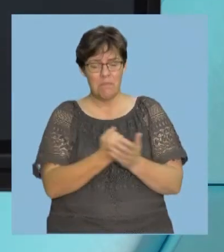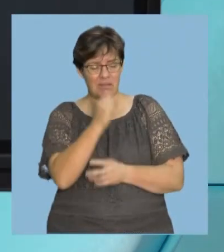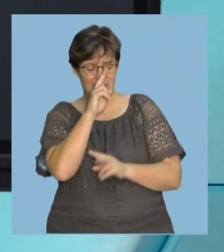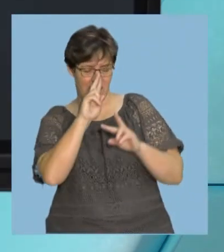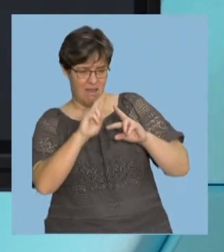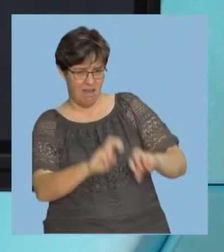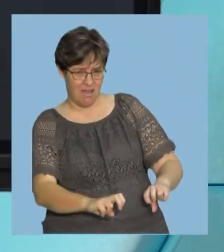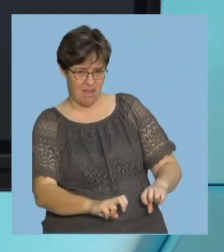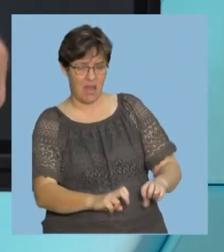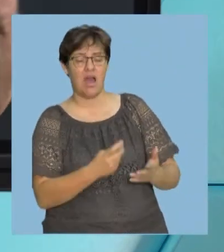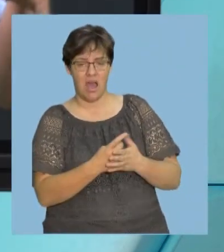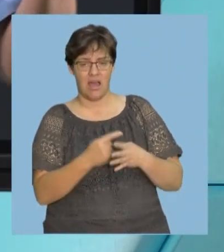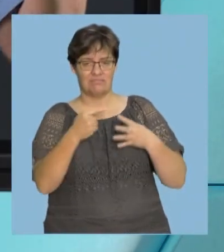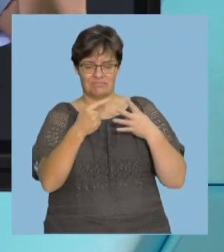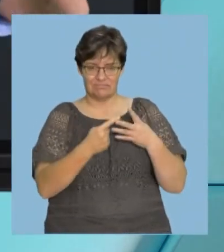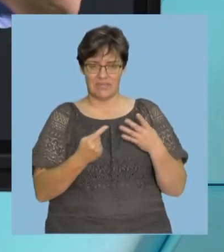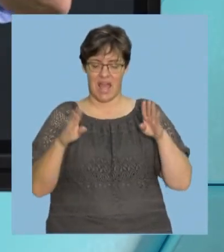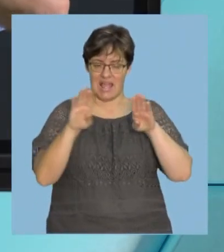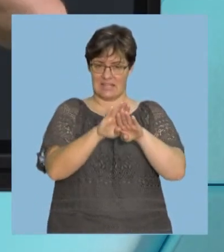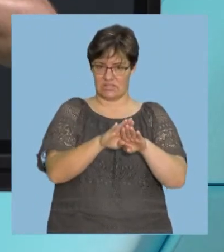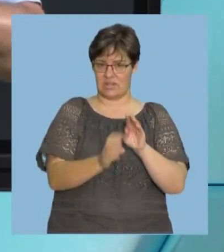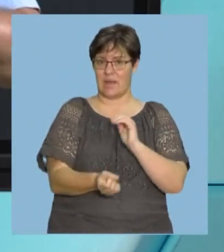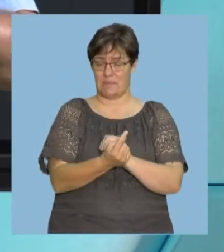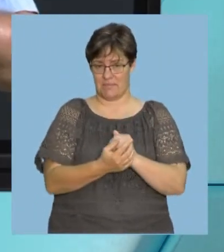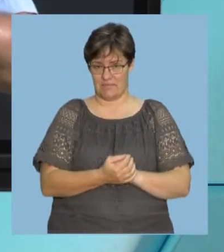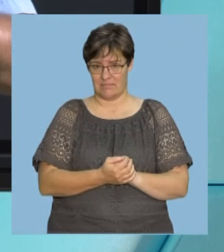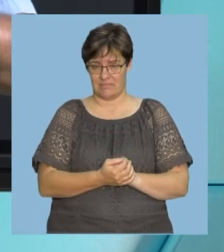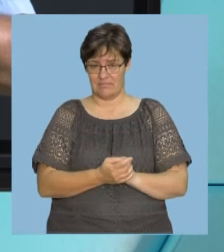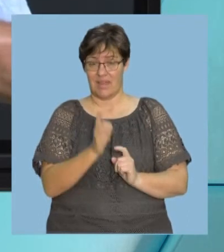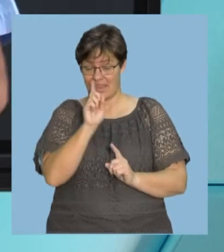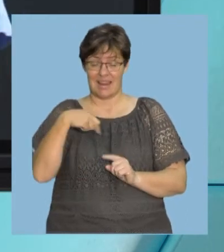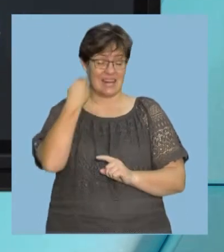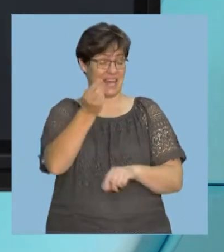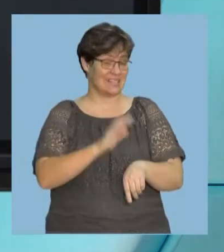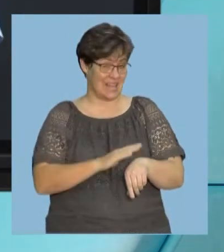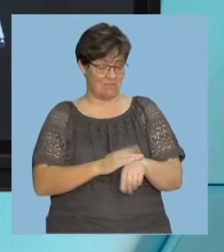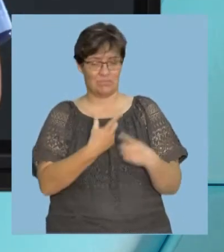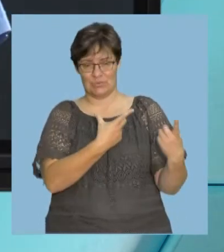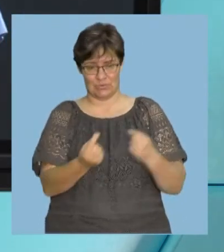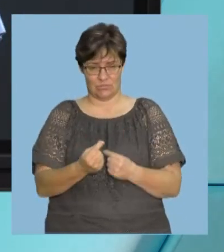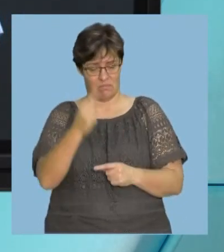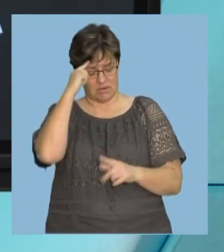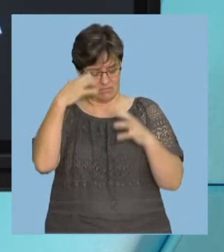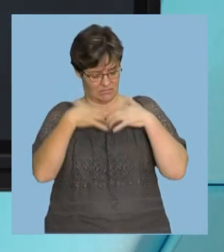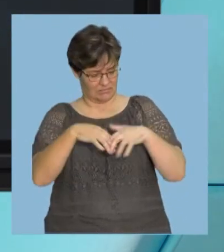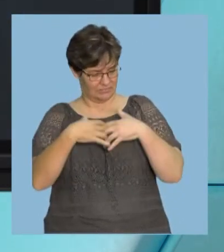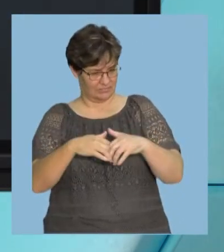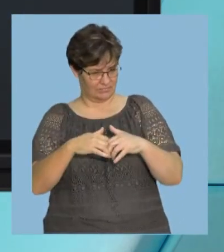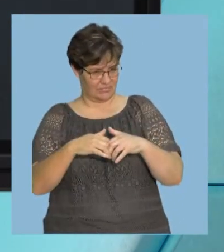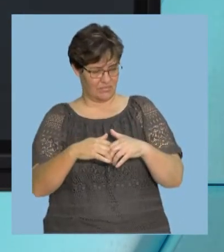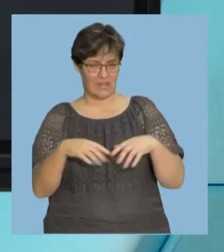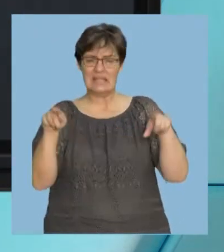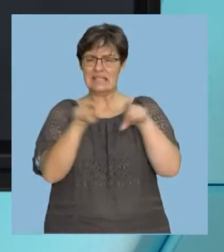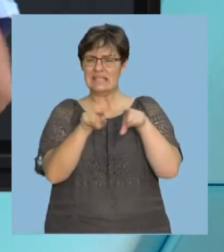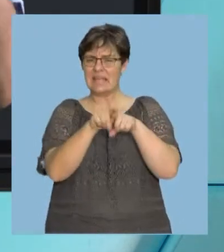to have a look at what happens when there are elements in the intersection. But that we will leave for another time. We'll